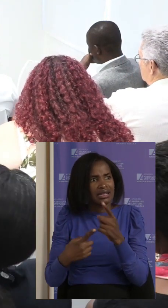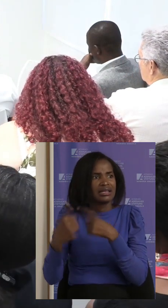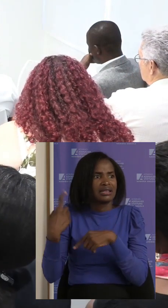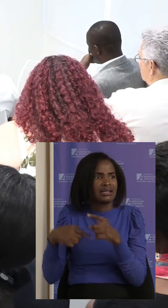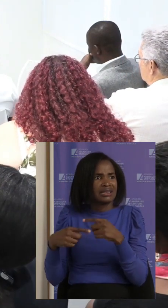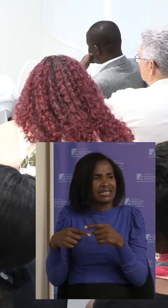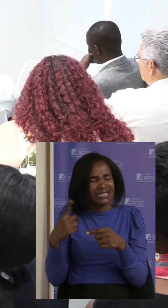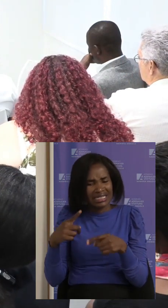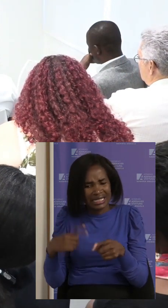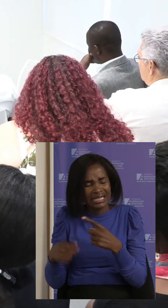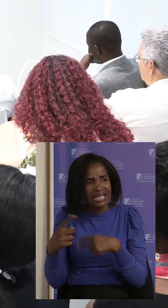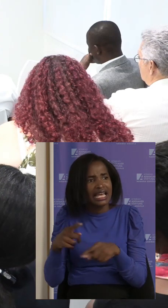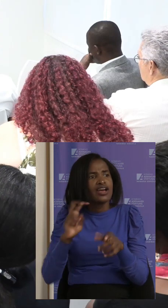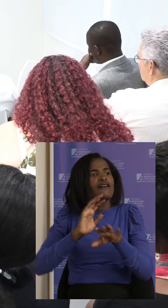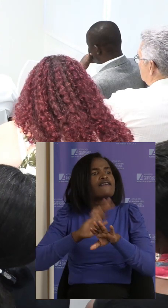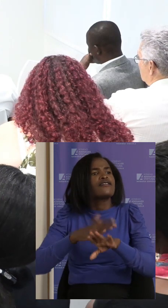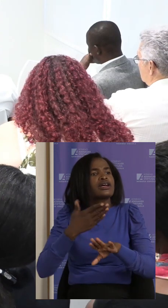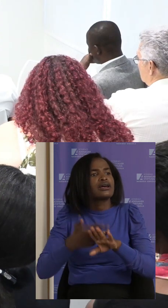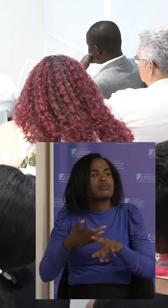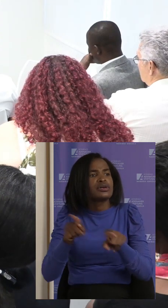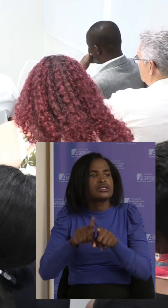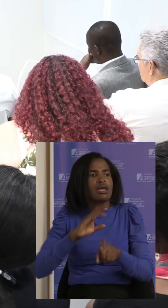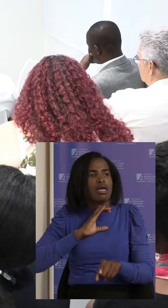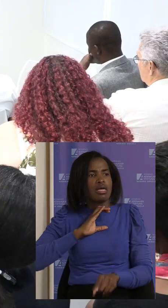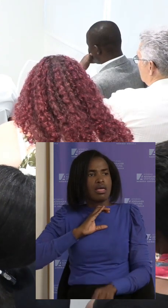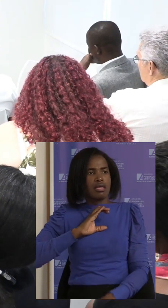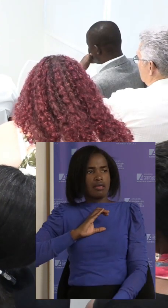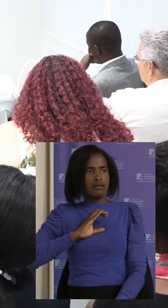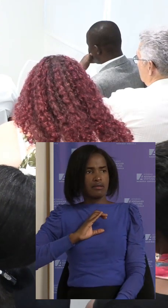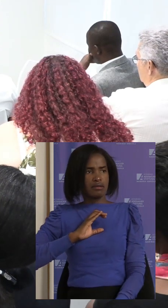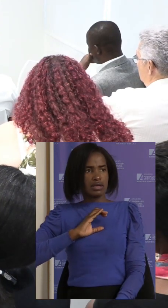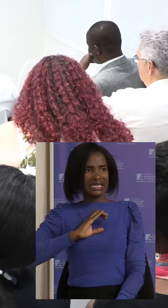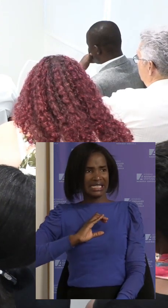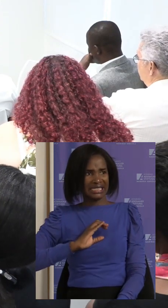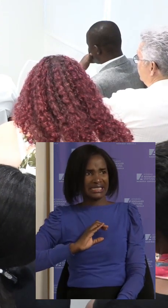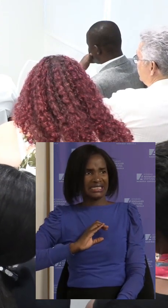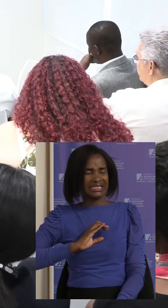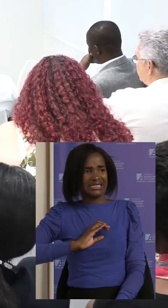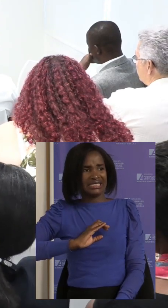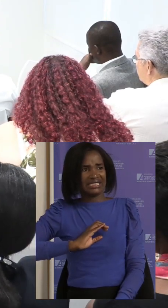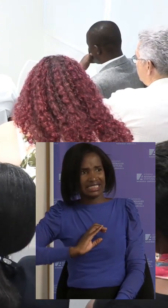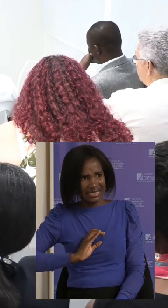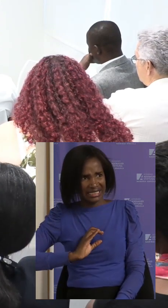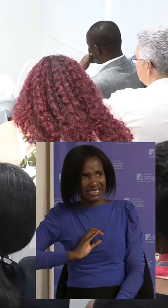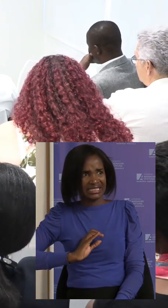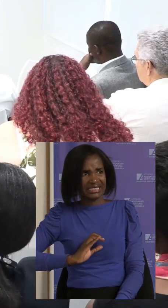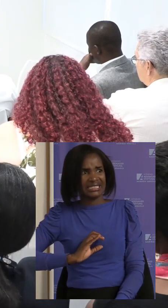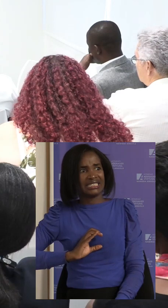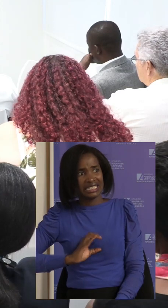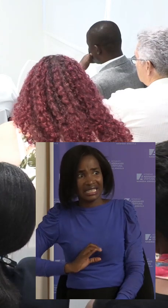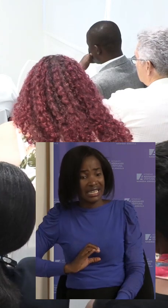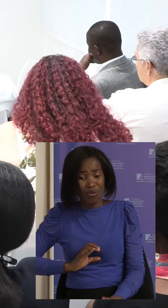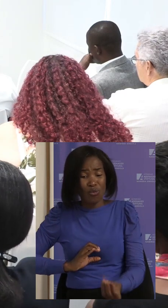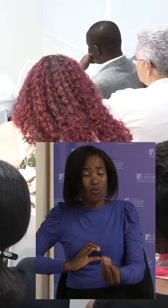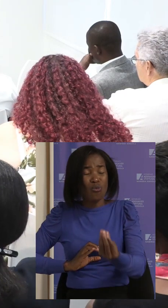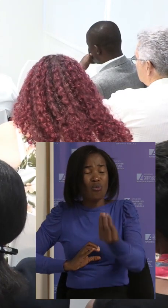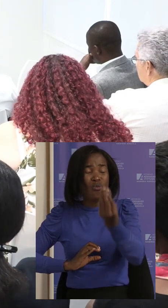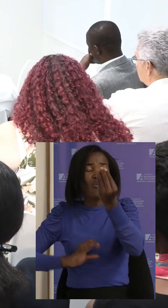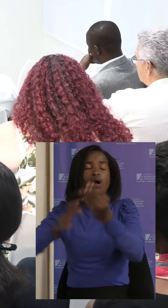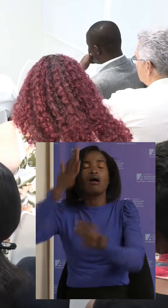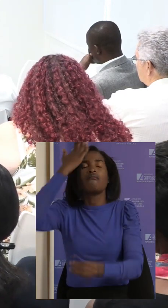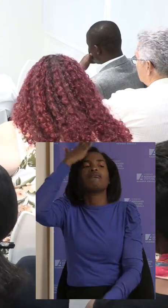knock on their self-confidence, which they carry on for life. Some of